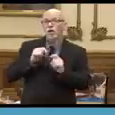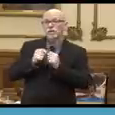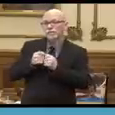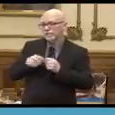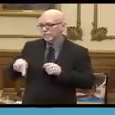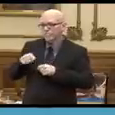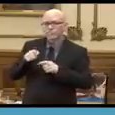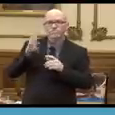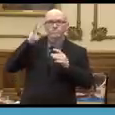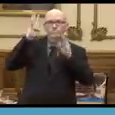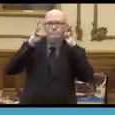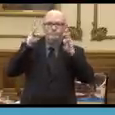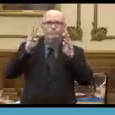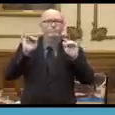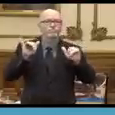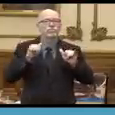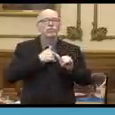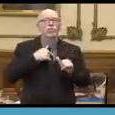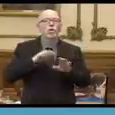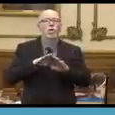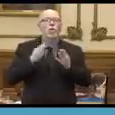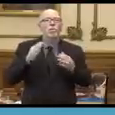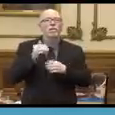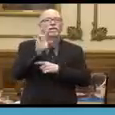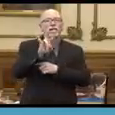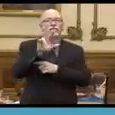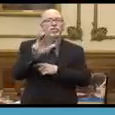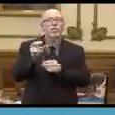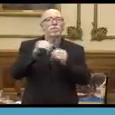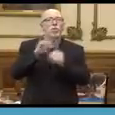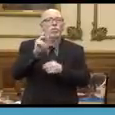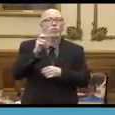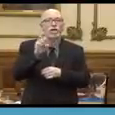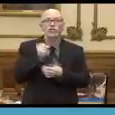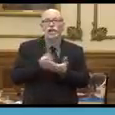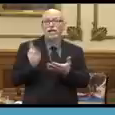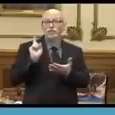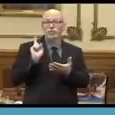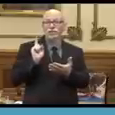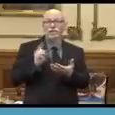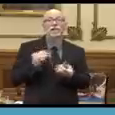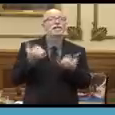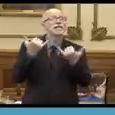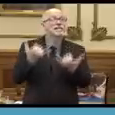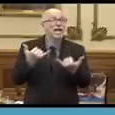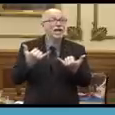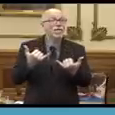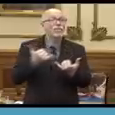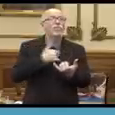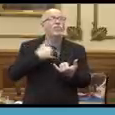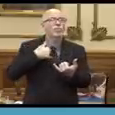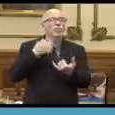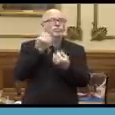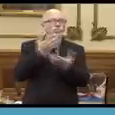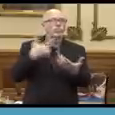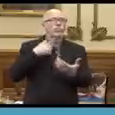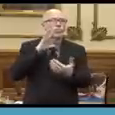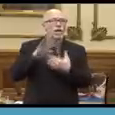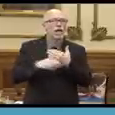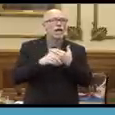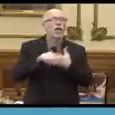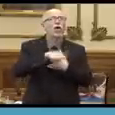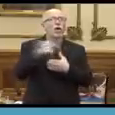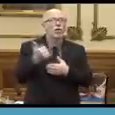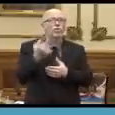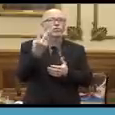gotten creative in opening an additional 73 branches last week, and now today want to announce that we're going to add